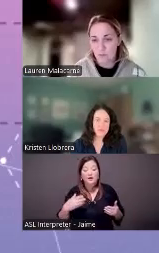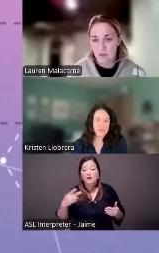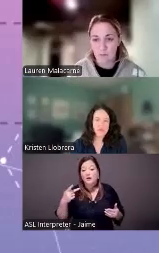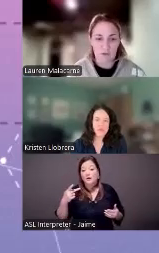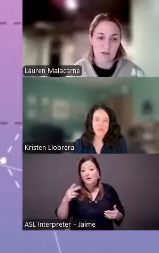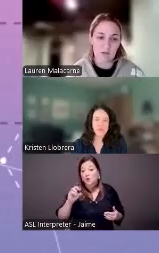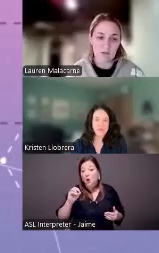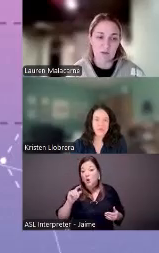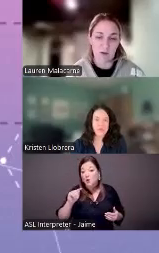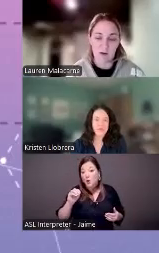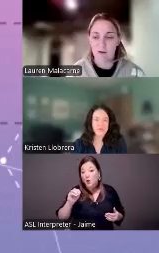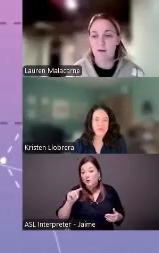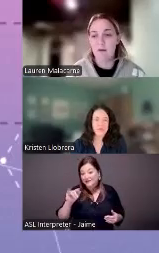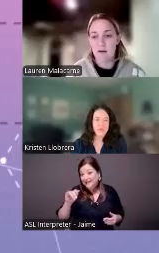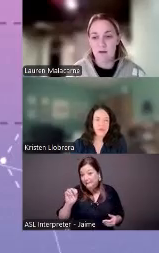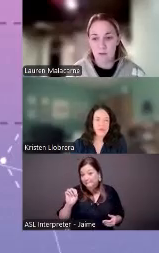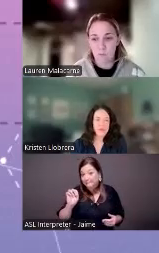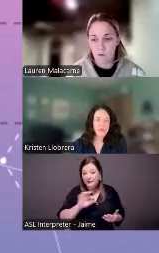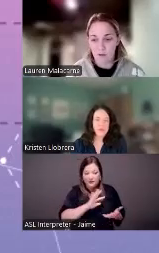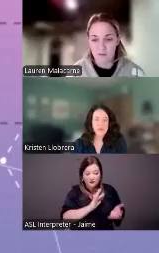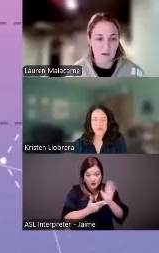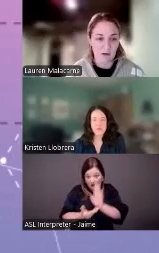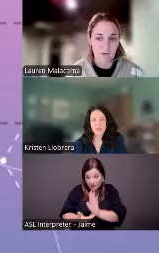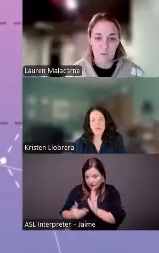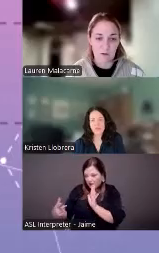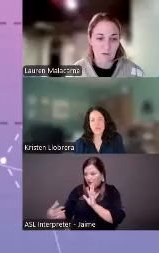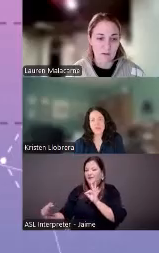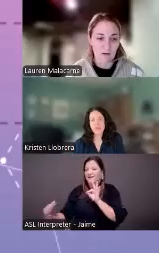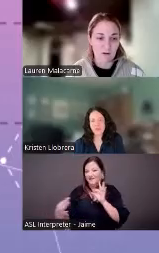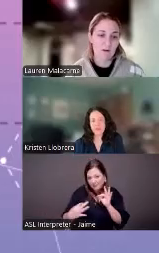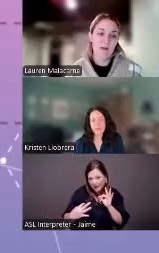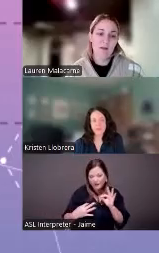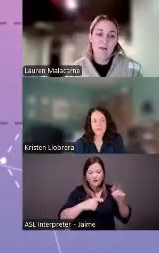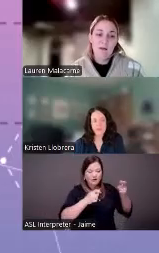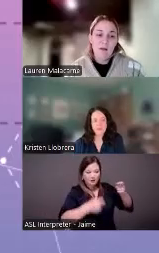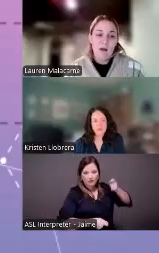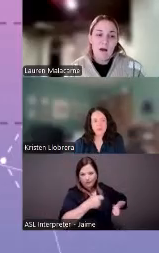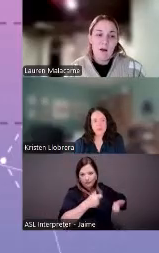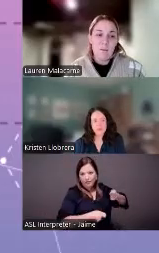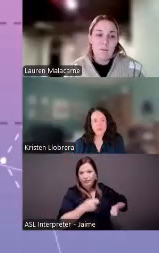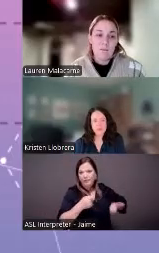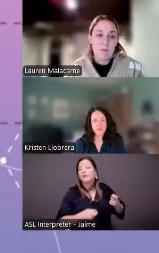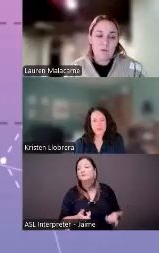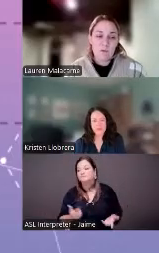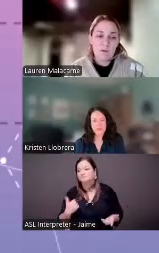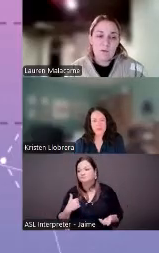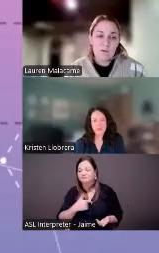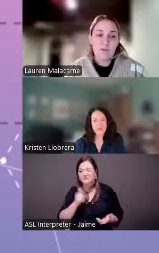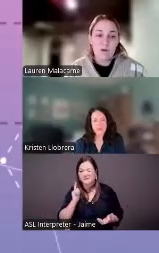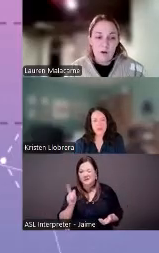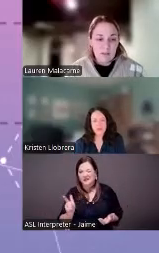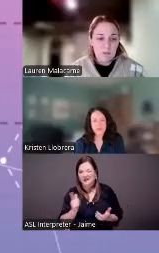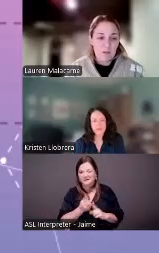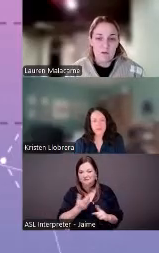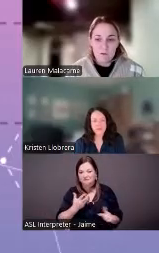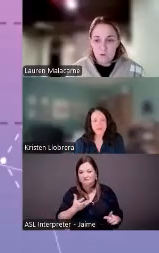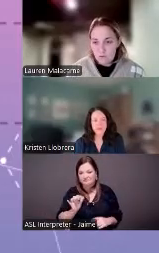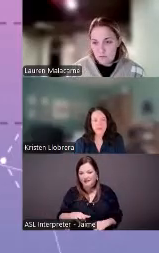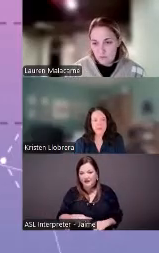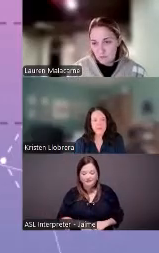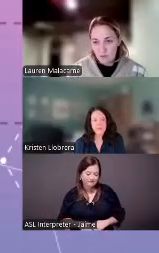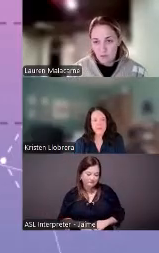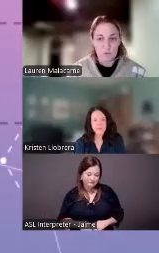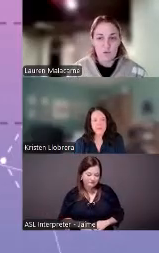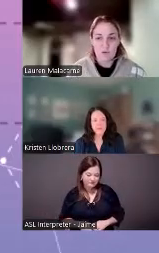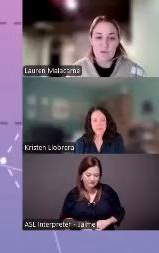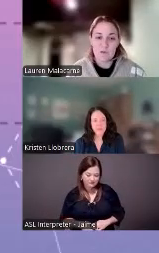happened, they were able to give us feedback. And again, we'll come back to that a little while later. And so with the content, we kind of took